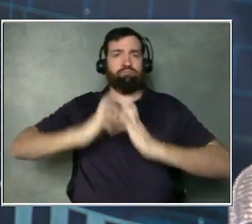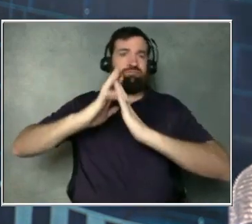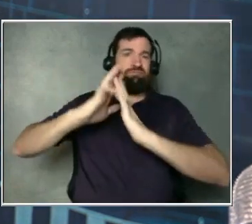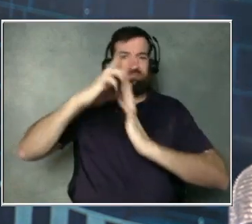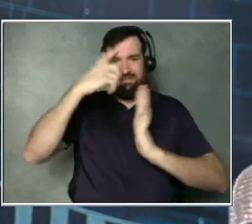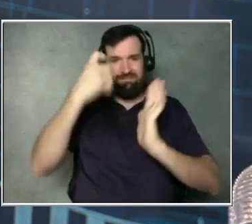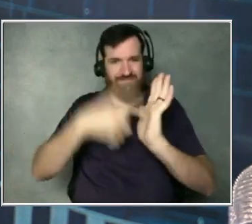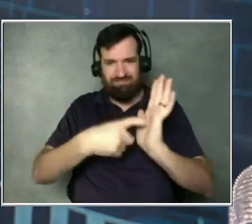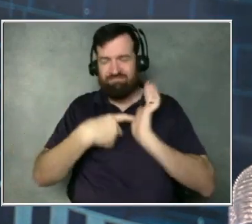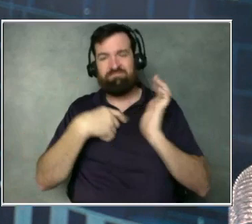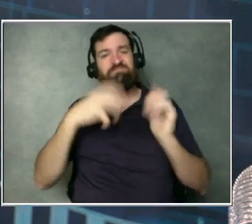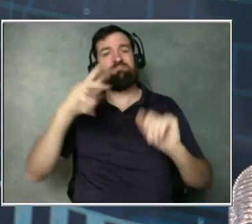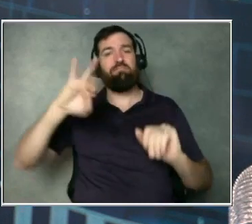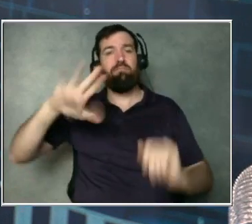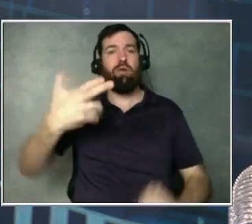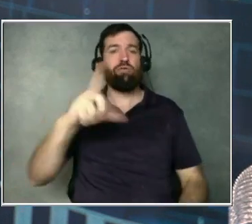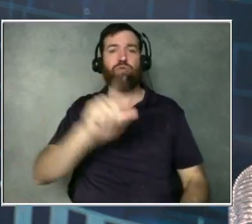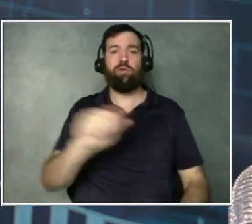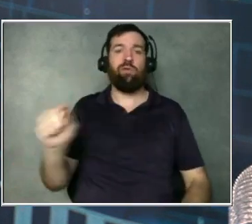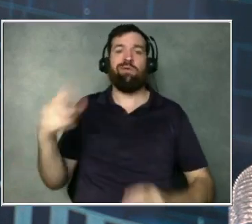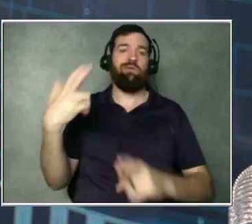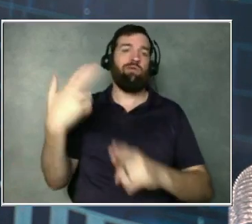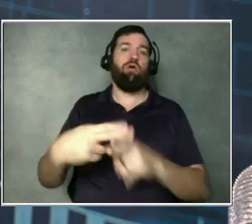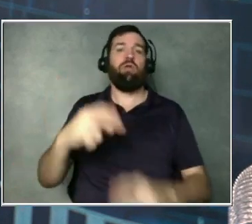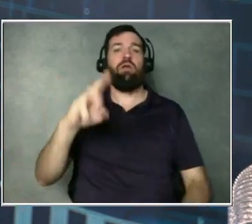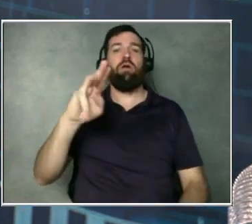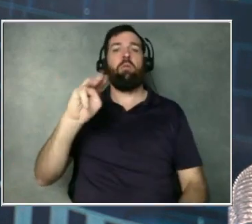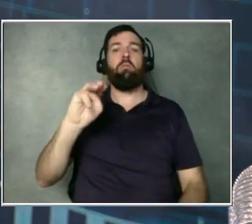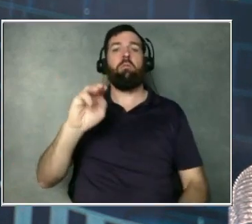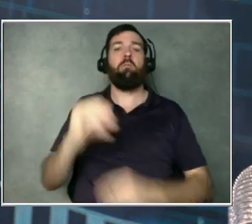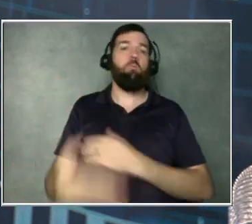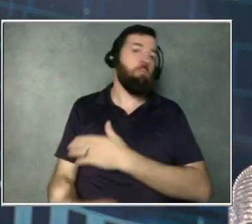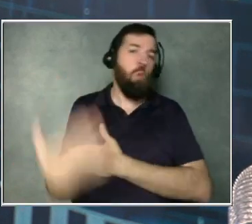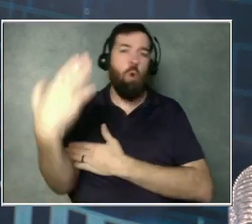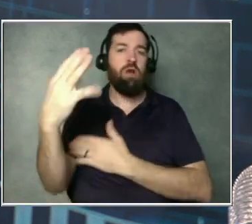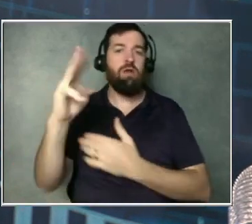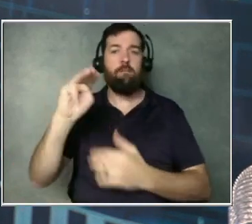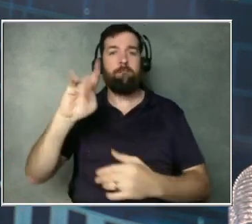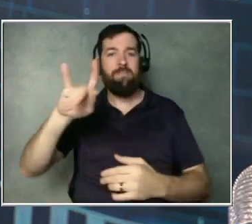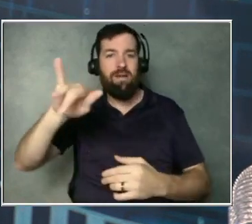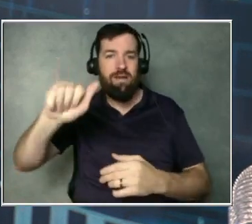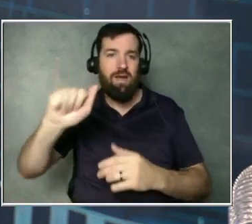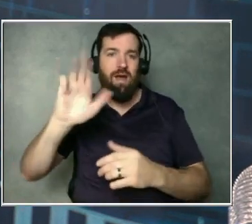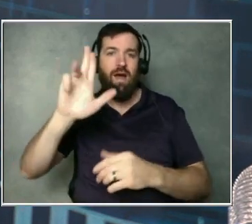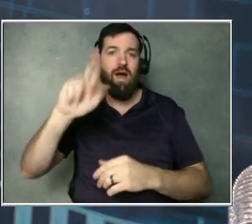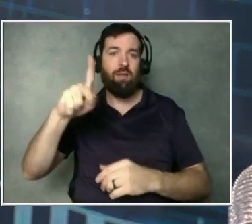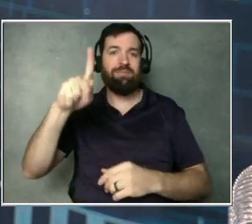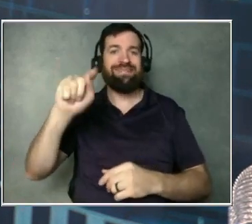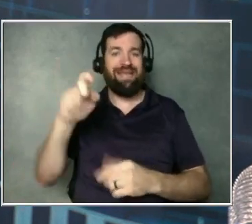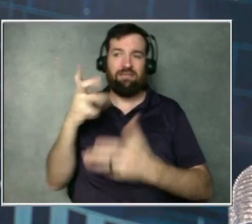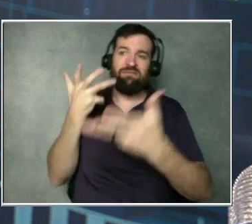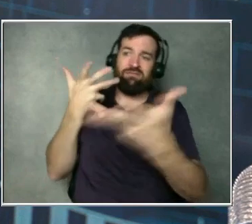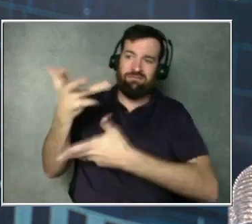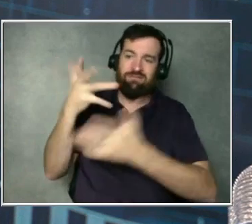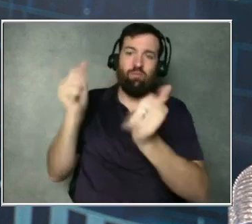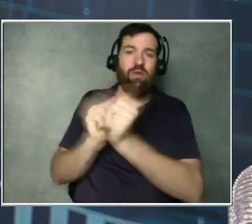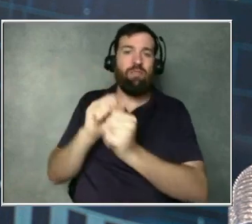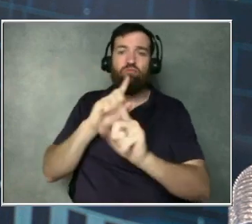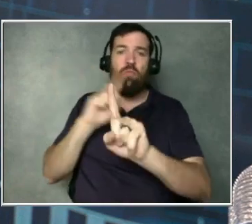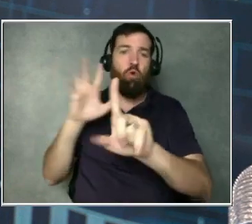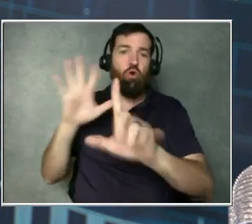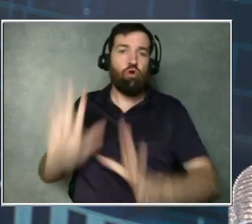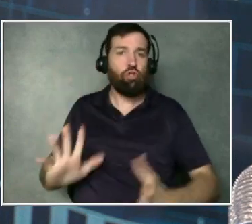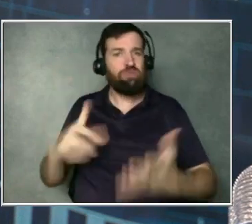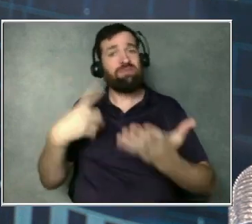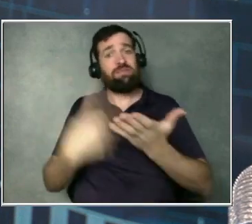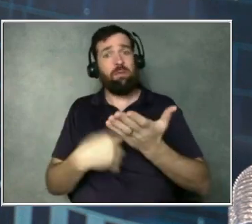2020, we called it the Morning Media Update. And we engaged reporters directly because we felt they were sometimes a little too focused